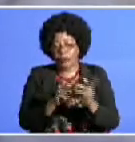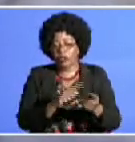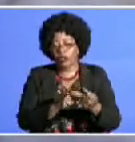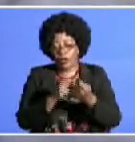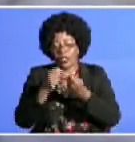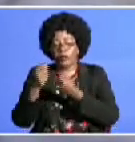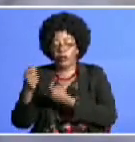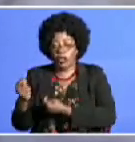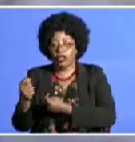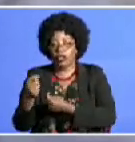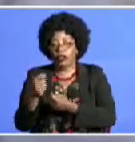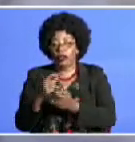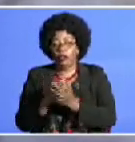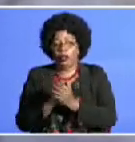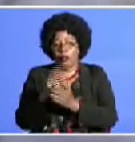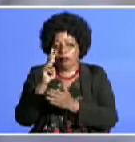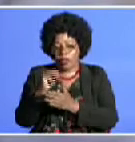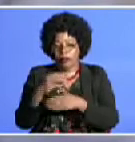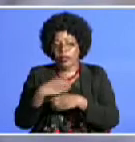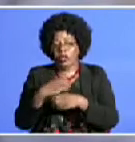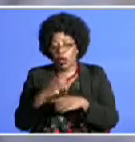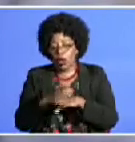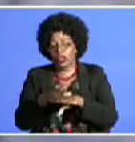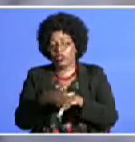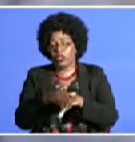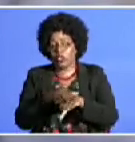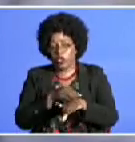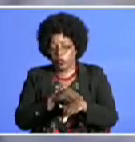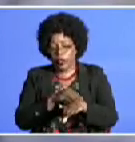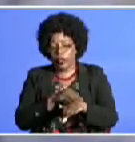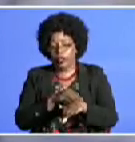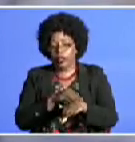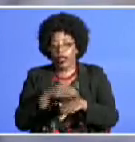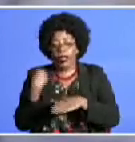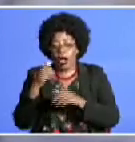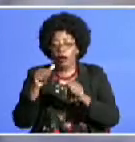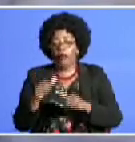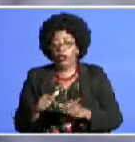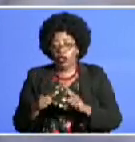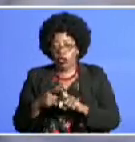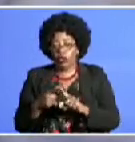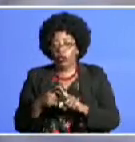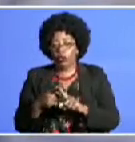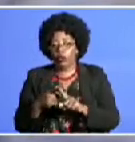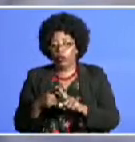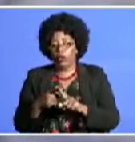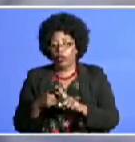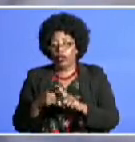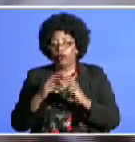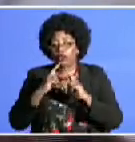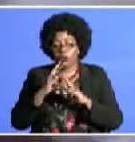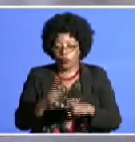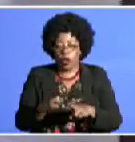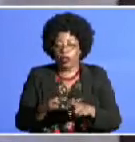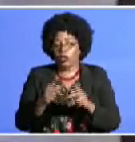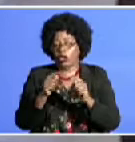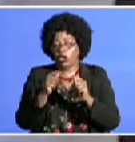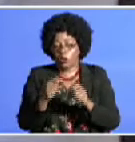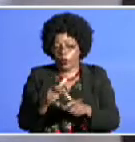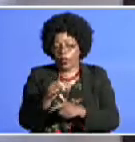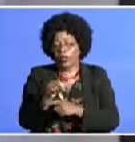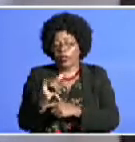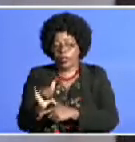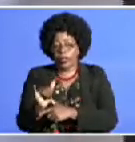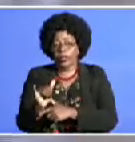may have caused a little bit of a slowdown in our ability to appropriately respond in a time